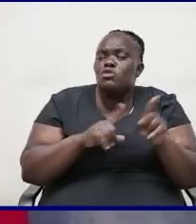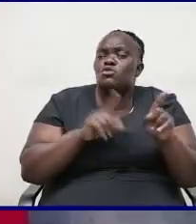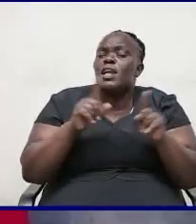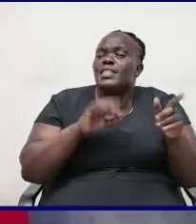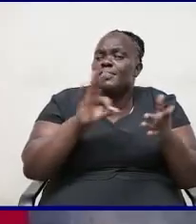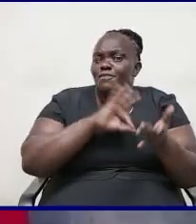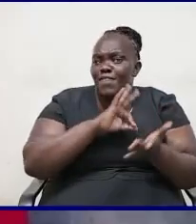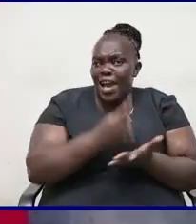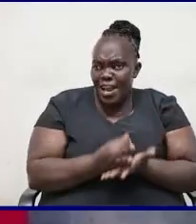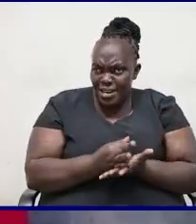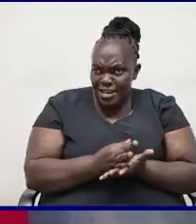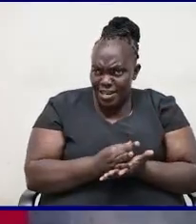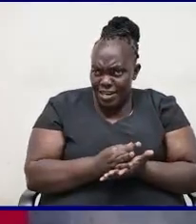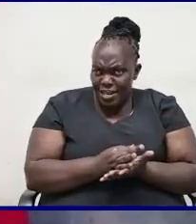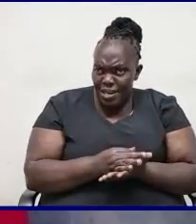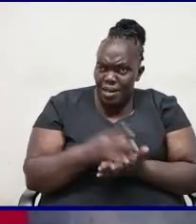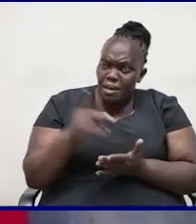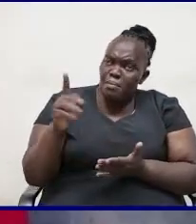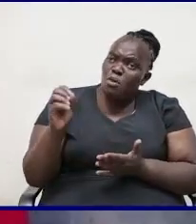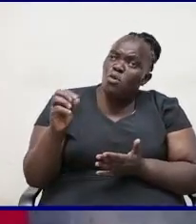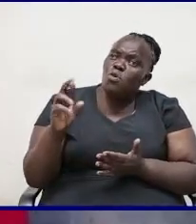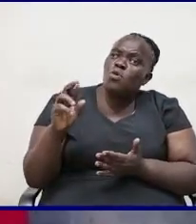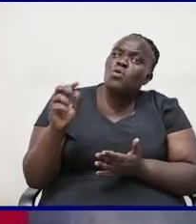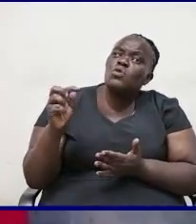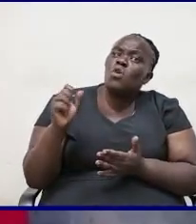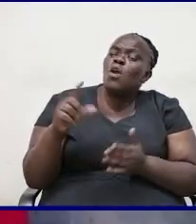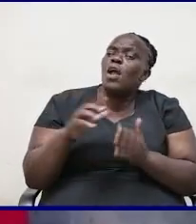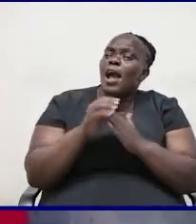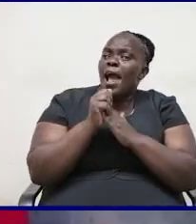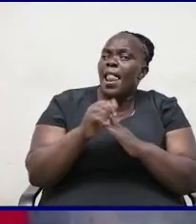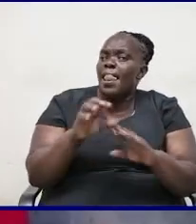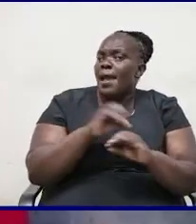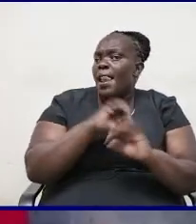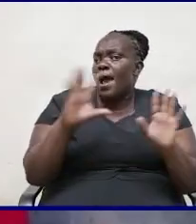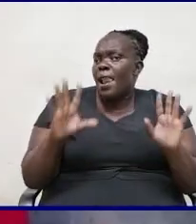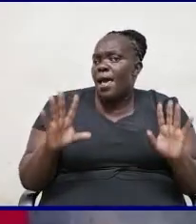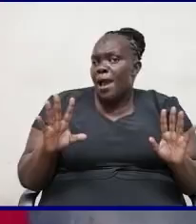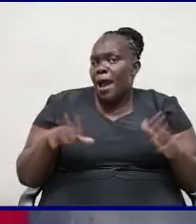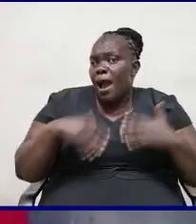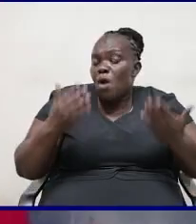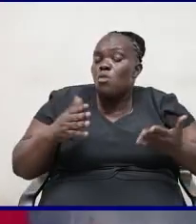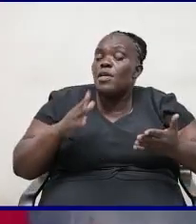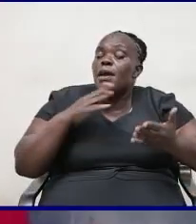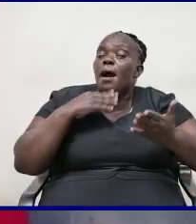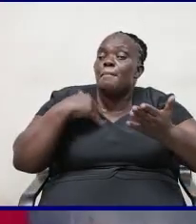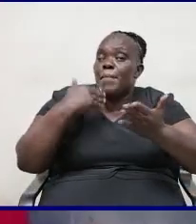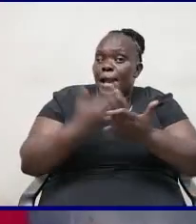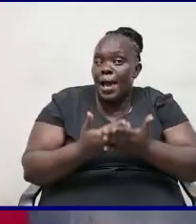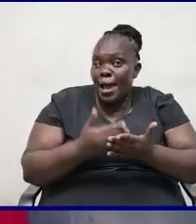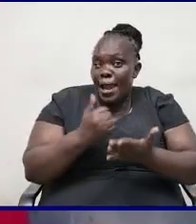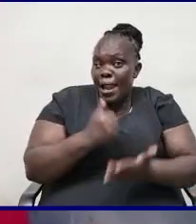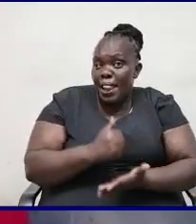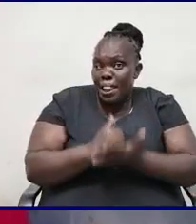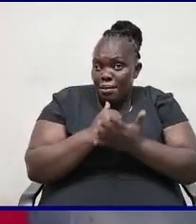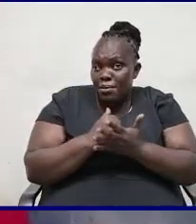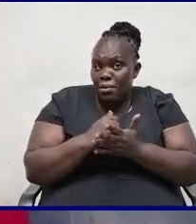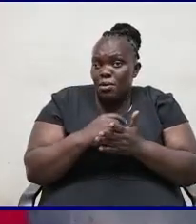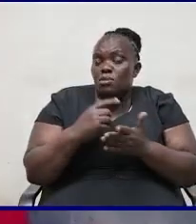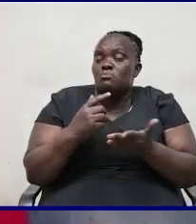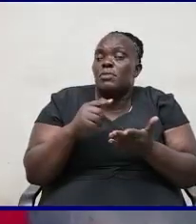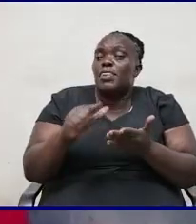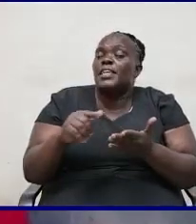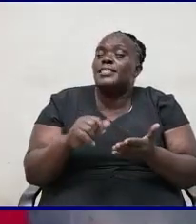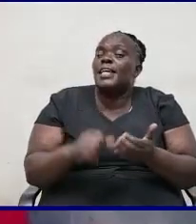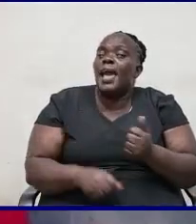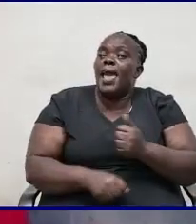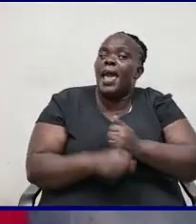has got a portal that guides very clearly and on how they apply. And HELP is the one that is